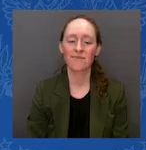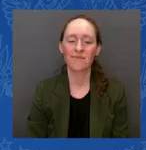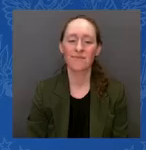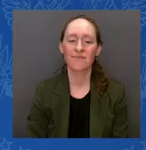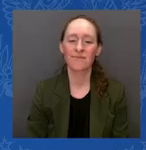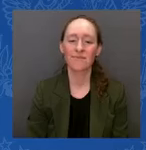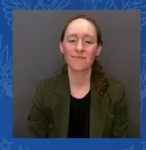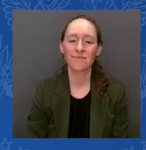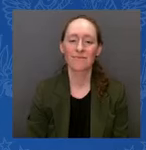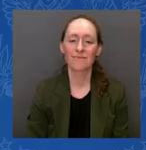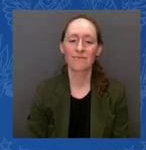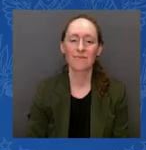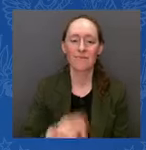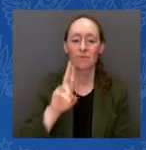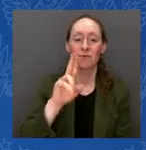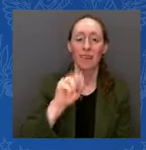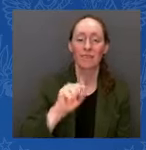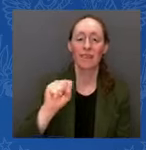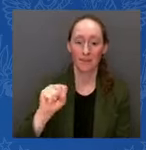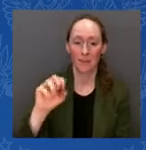us?